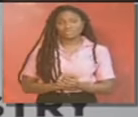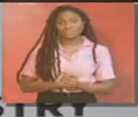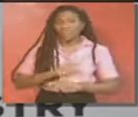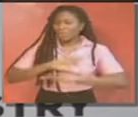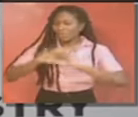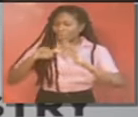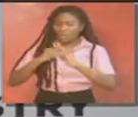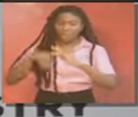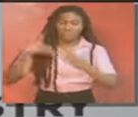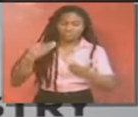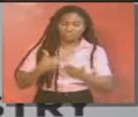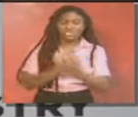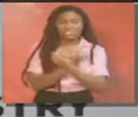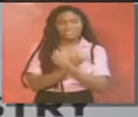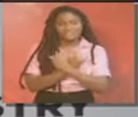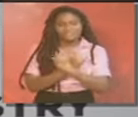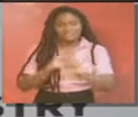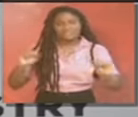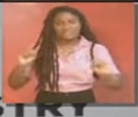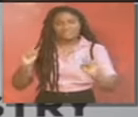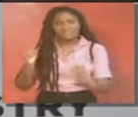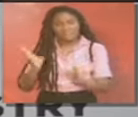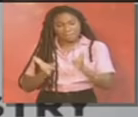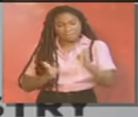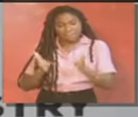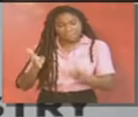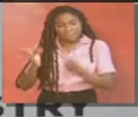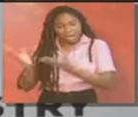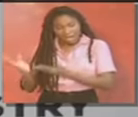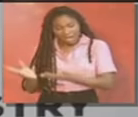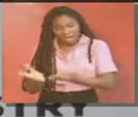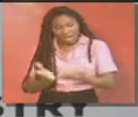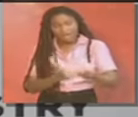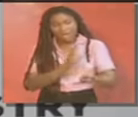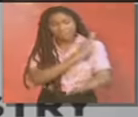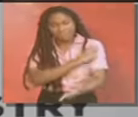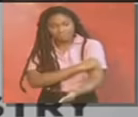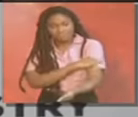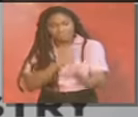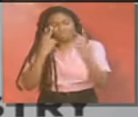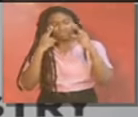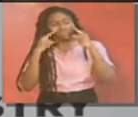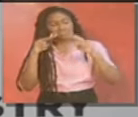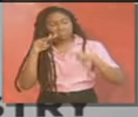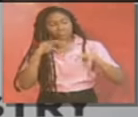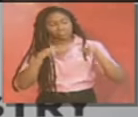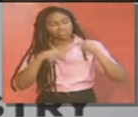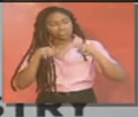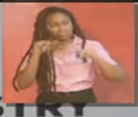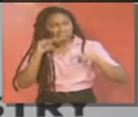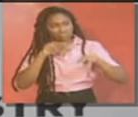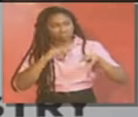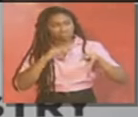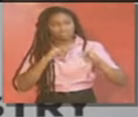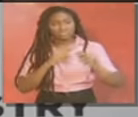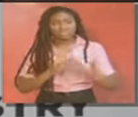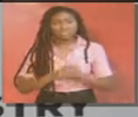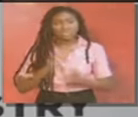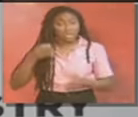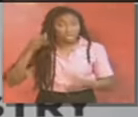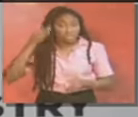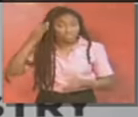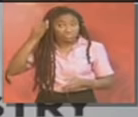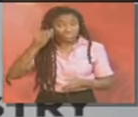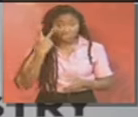safe manner and are currently accommodated at our state and state supervised facility. Over the next 3 weeks, there are 5 further